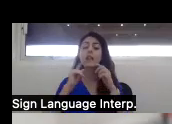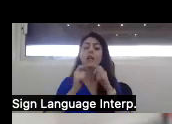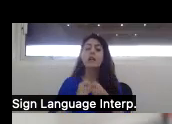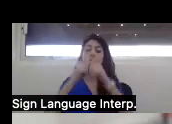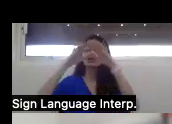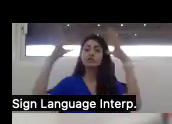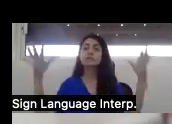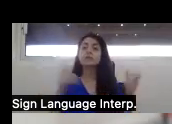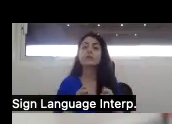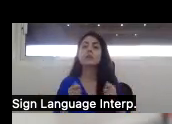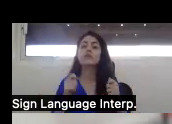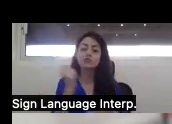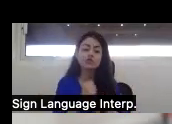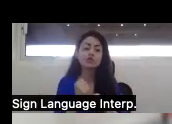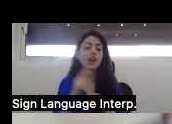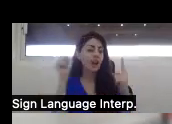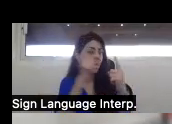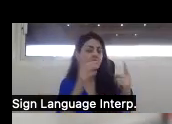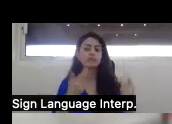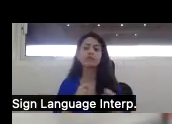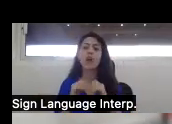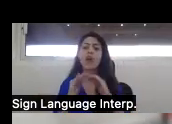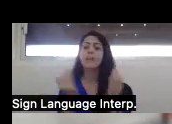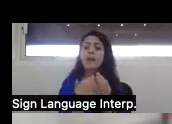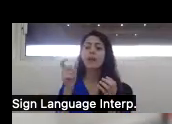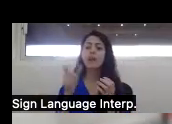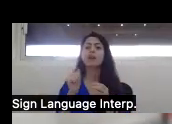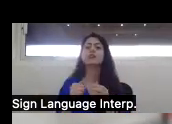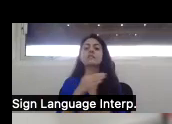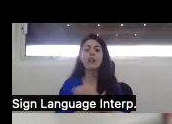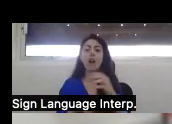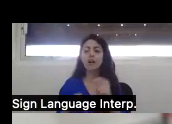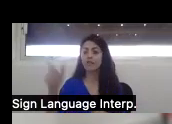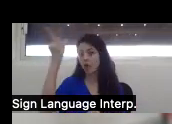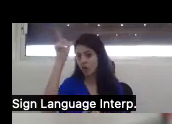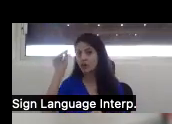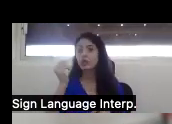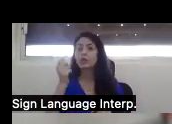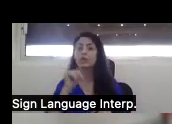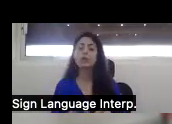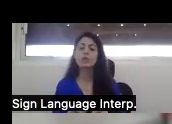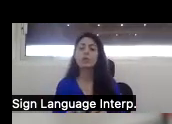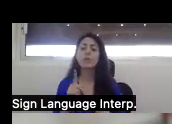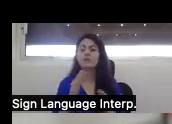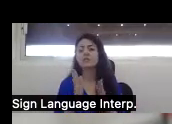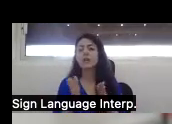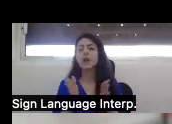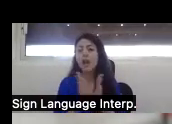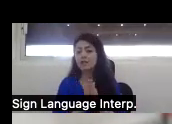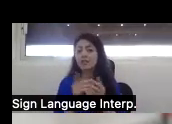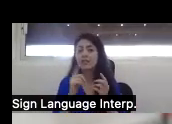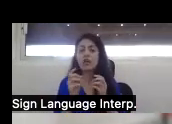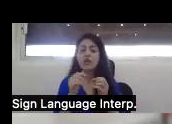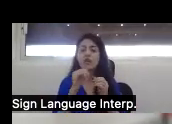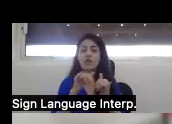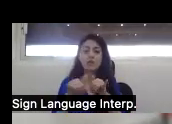unfortunately, their NUR works as an aggregate of different databases. So Ministry of Social Development, Ministry of